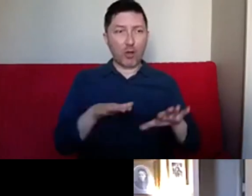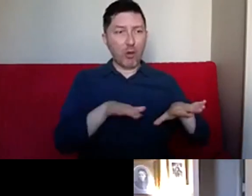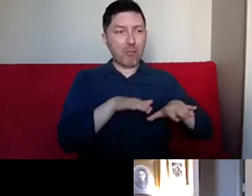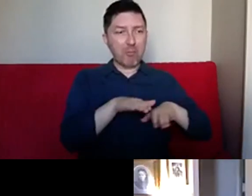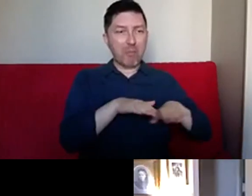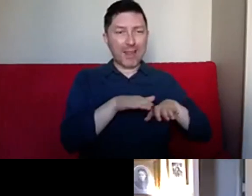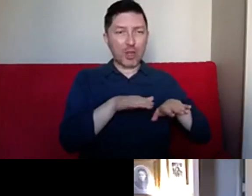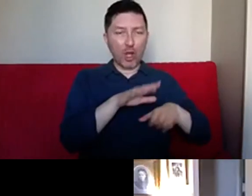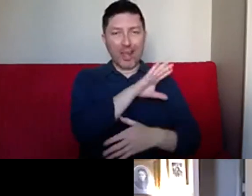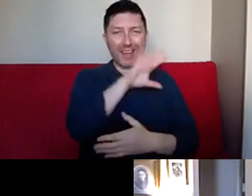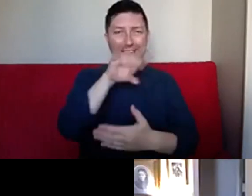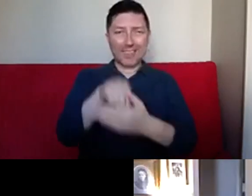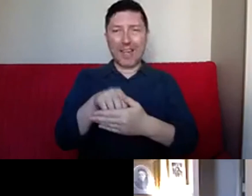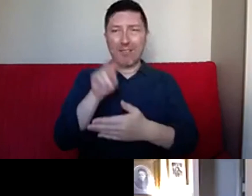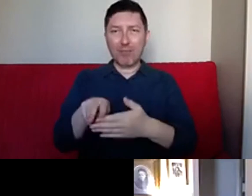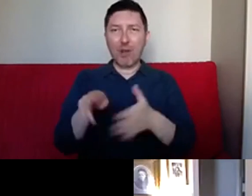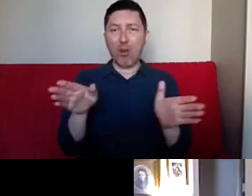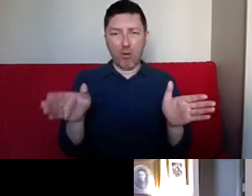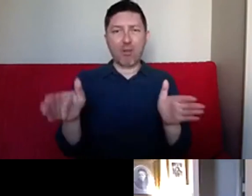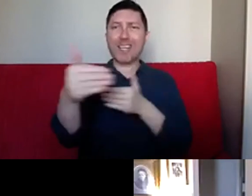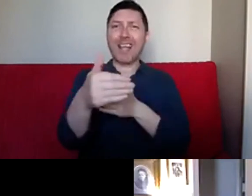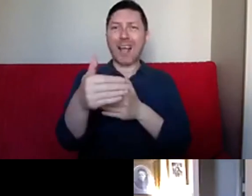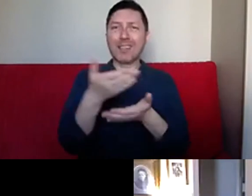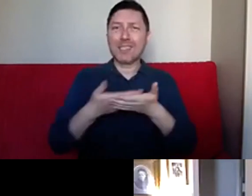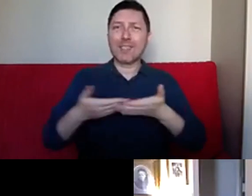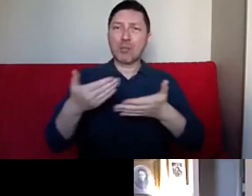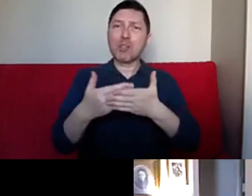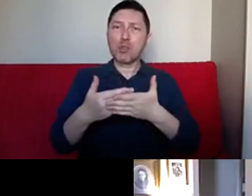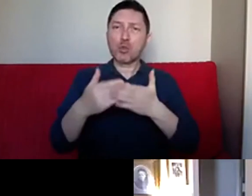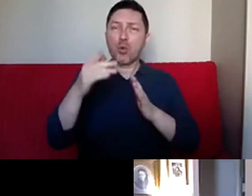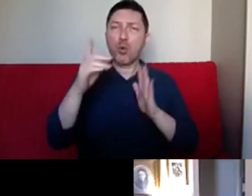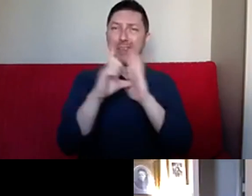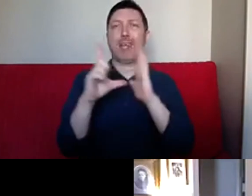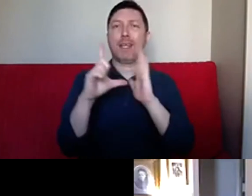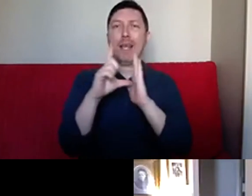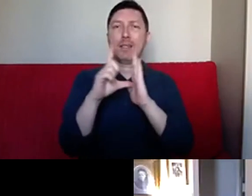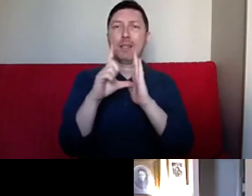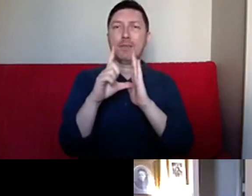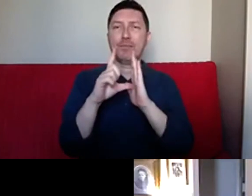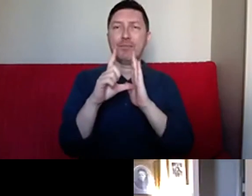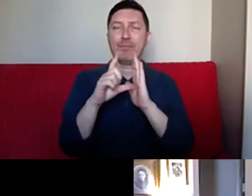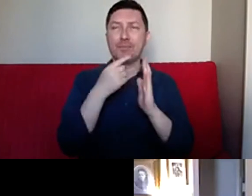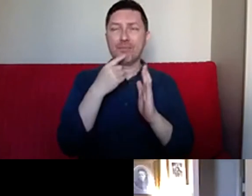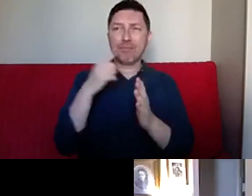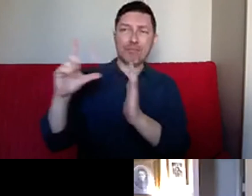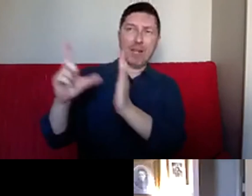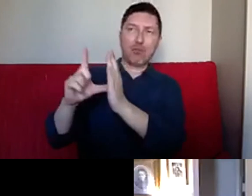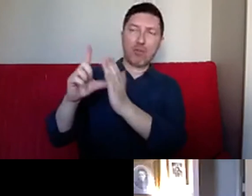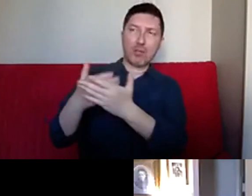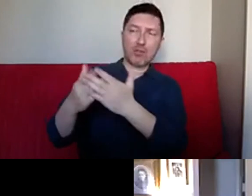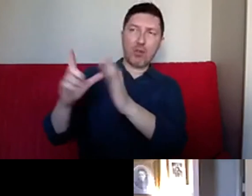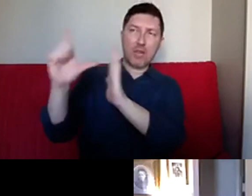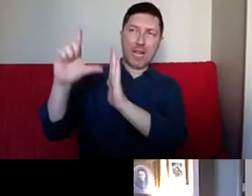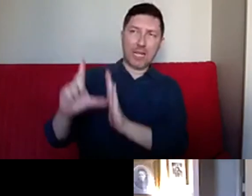a legislation, because of course we all have in our countries a legislation that allows